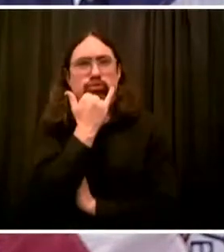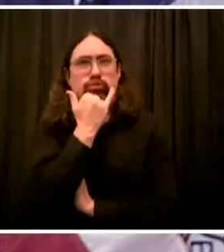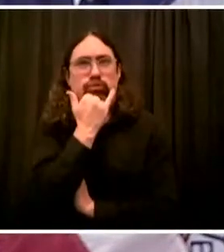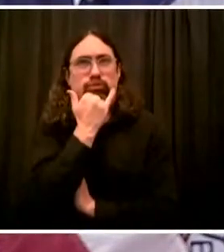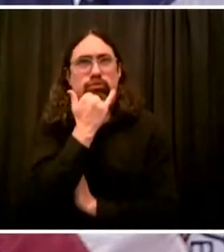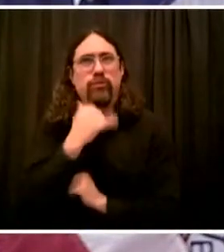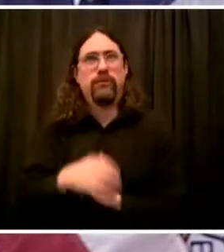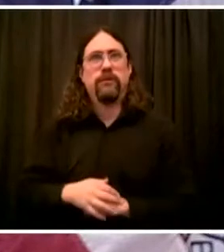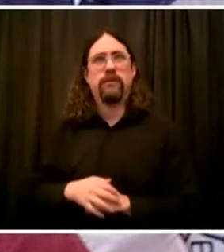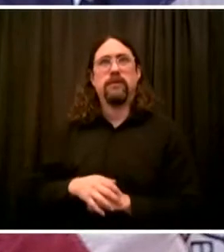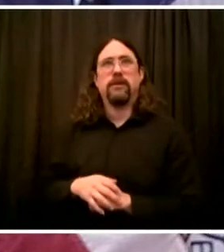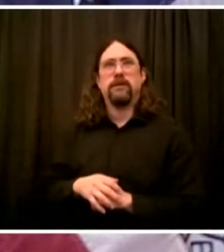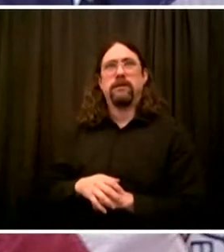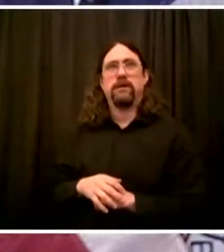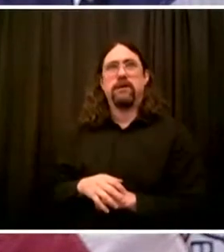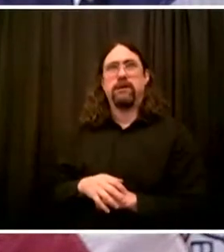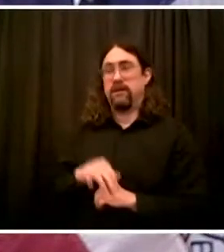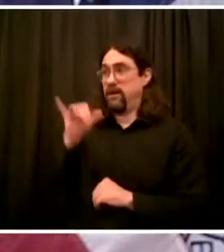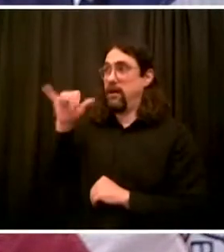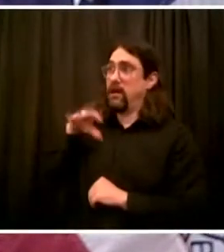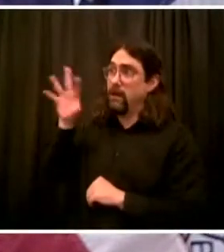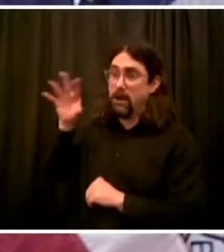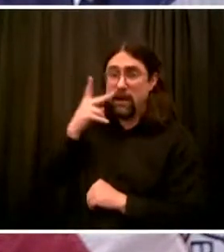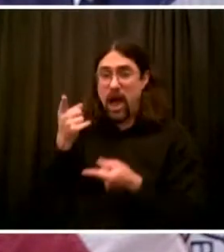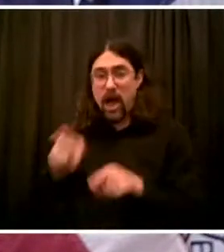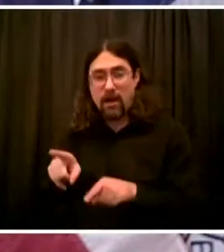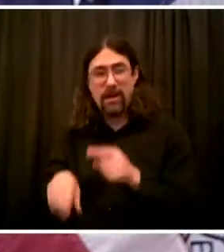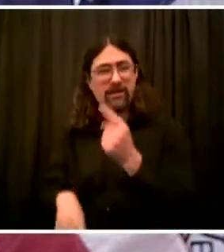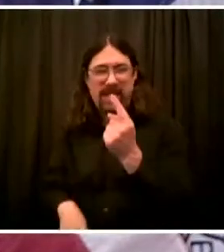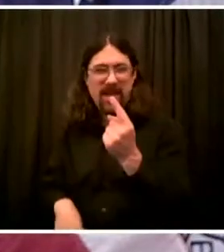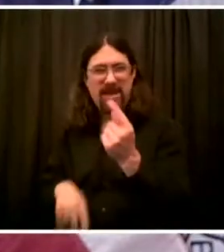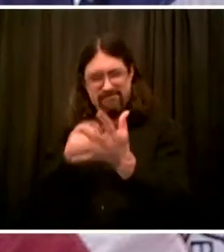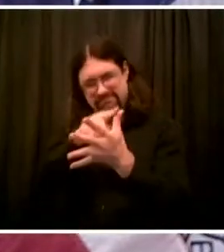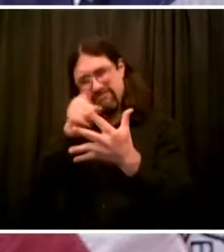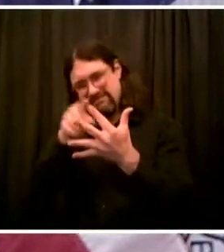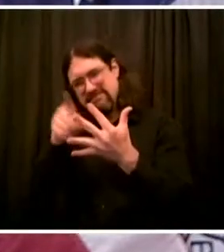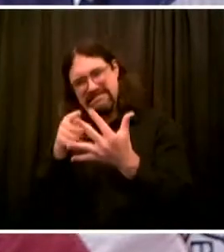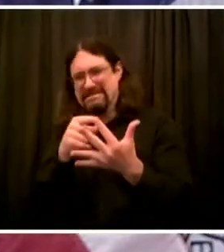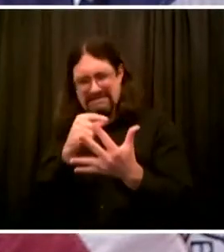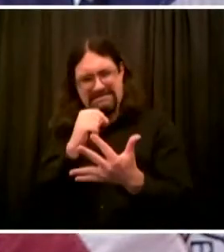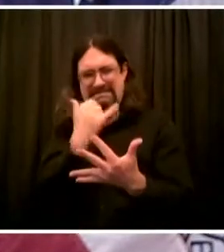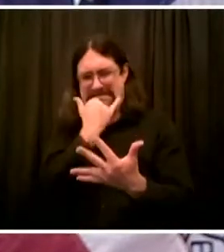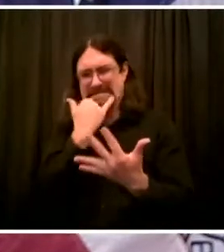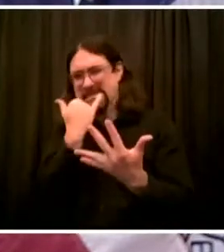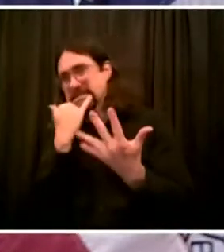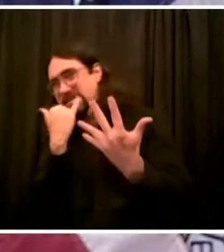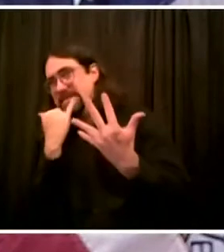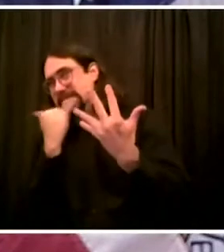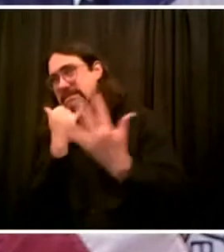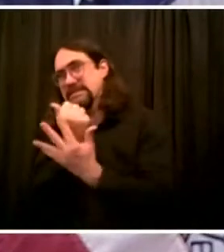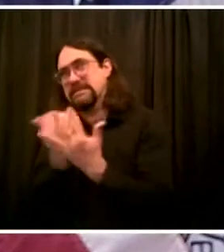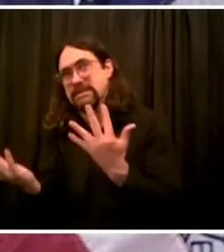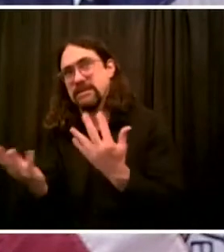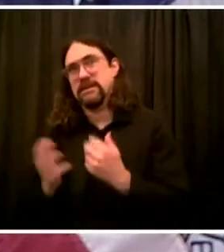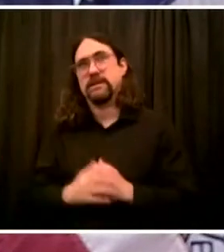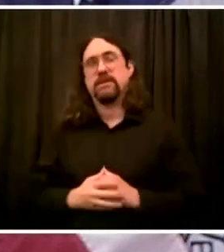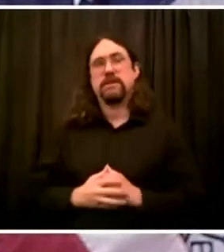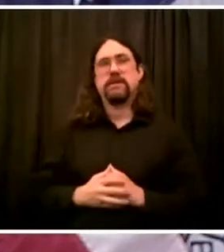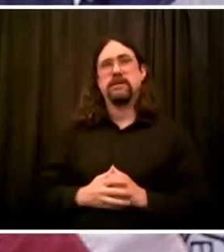should ignore the instructions of police officers, particularly when they're trying to protect people's safety and trying to do something for the health and safety of all of